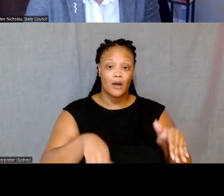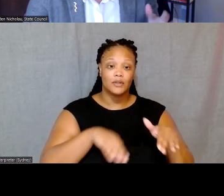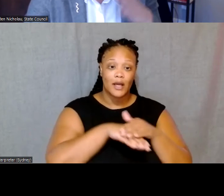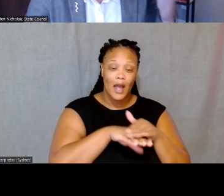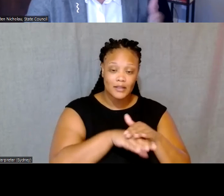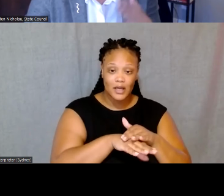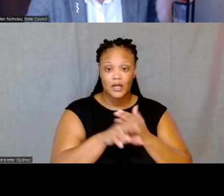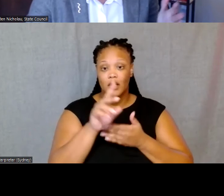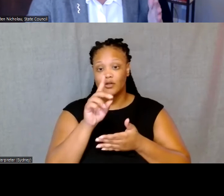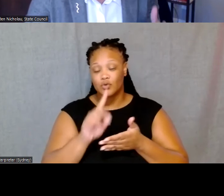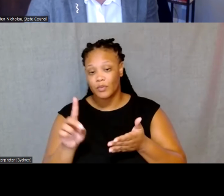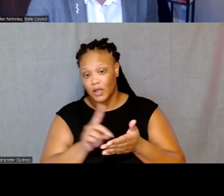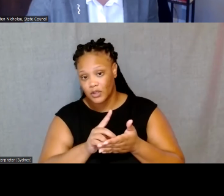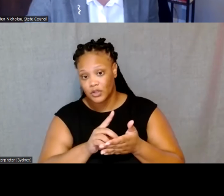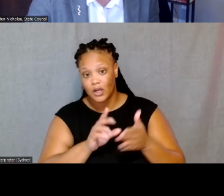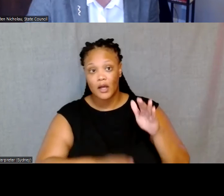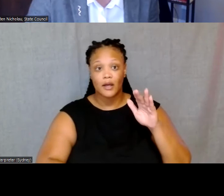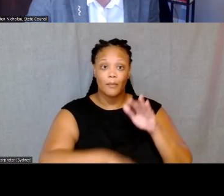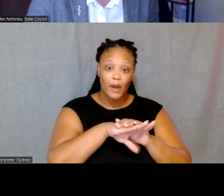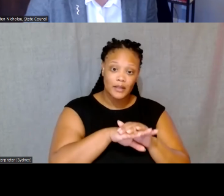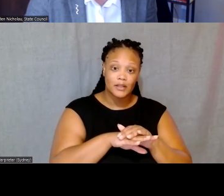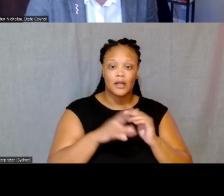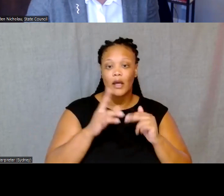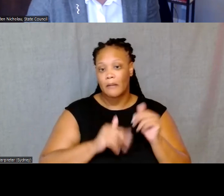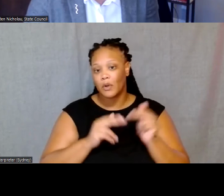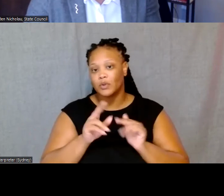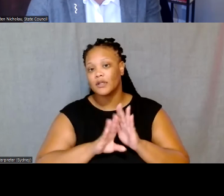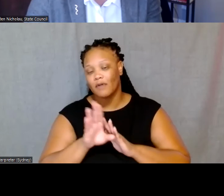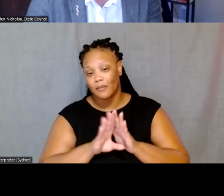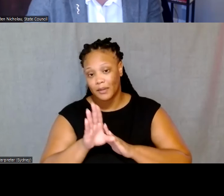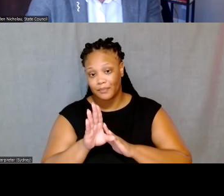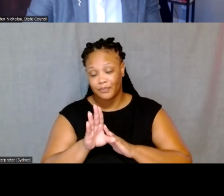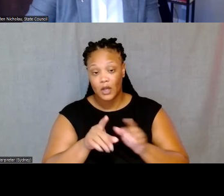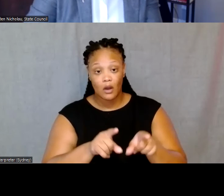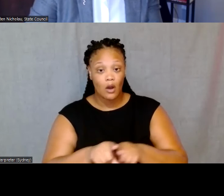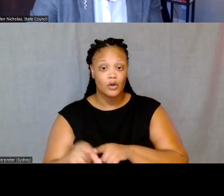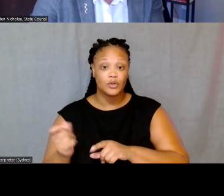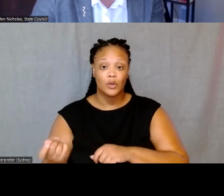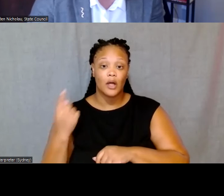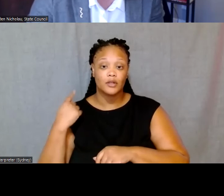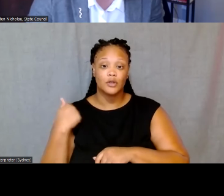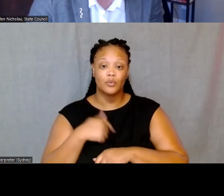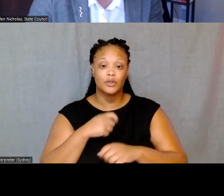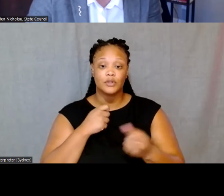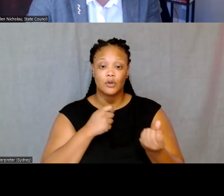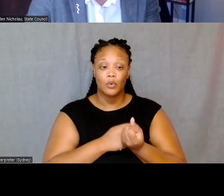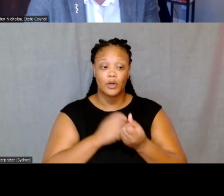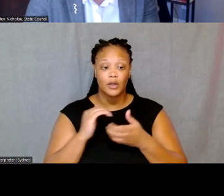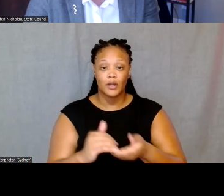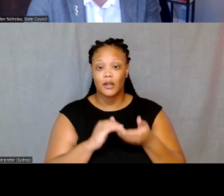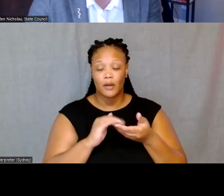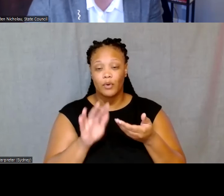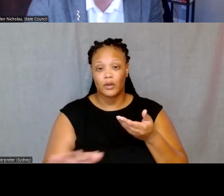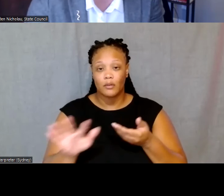and housing capacity or building development. Also, last year, we supported and we collaborated in about a little